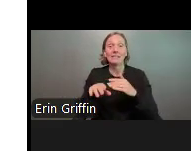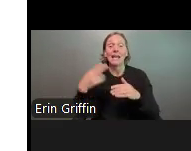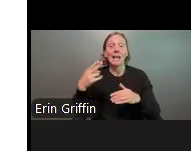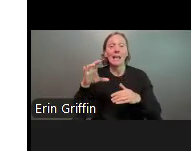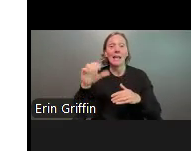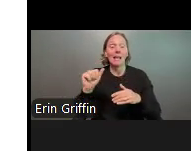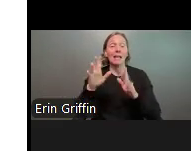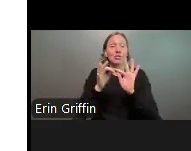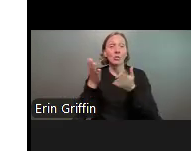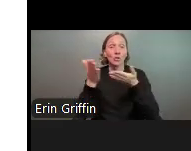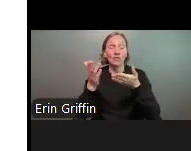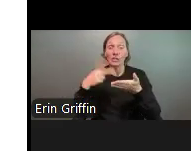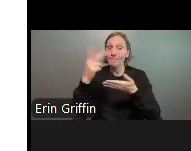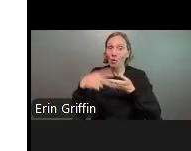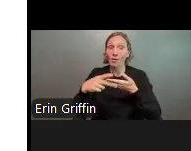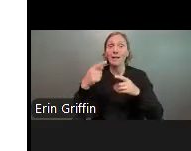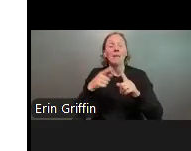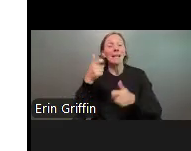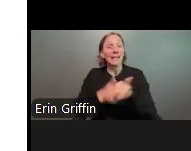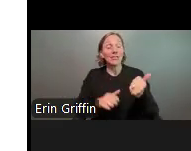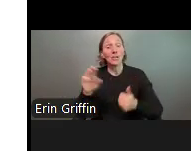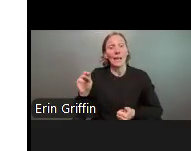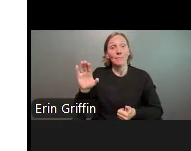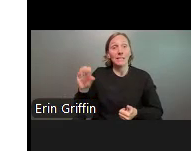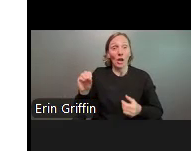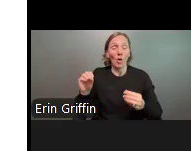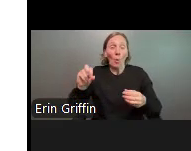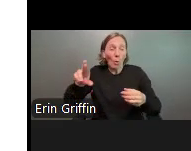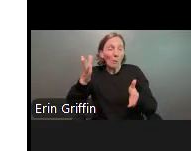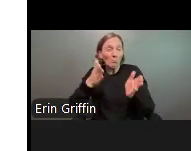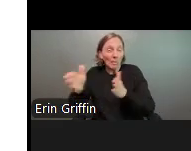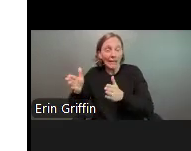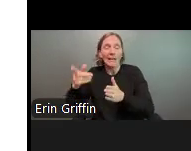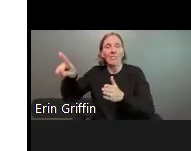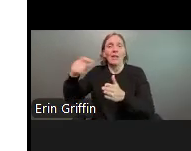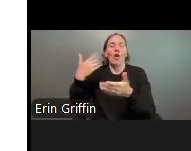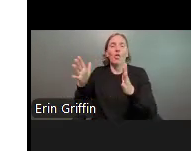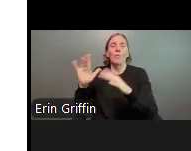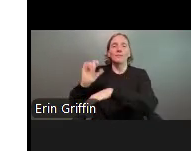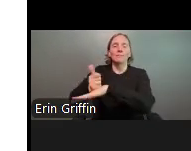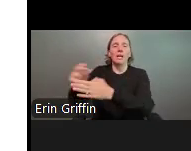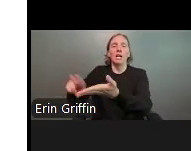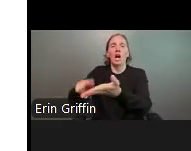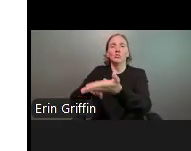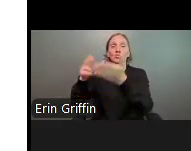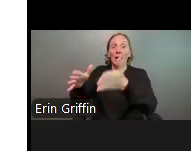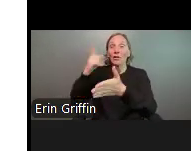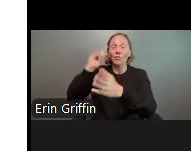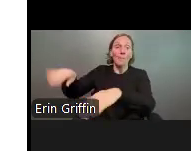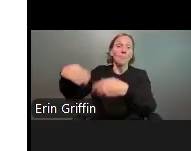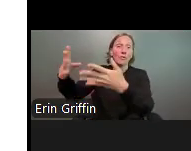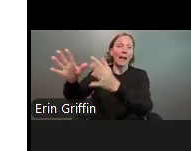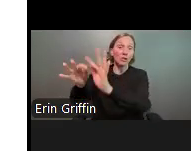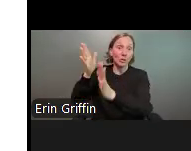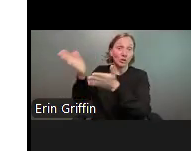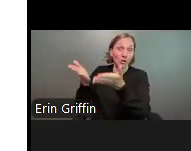program, but each MCO or each plan has arranged a contractor to provide interpreter services for this